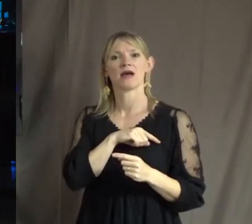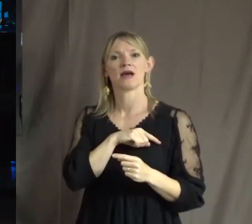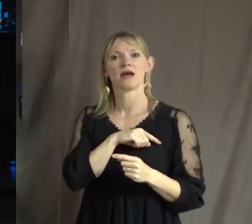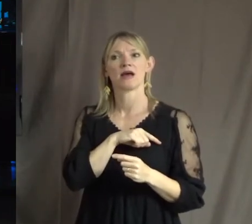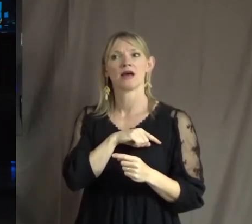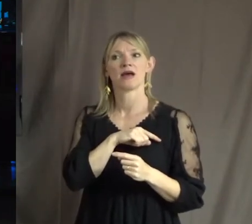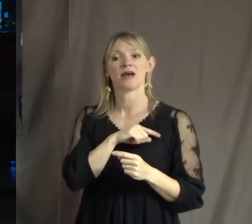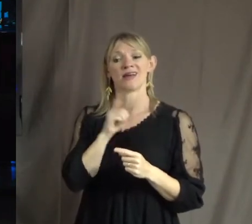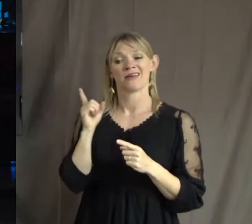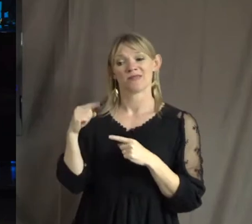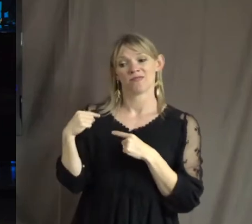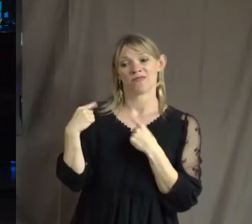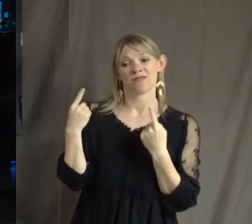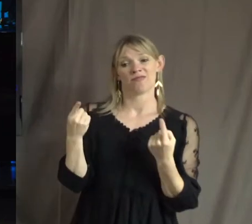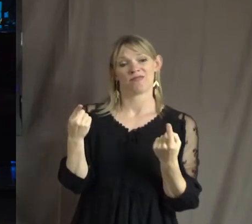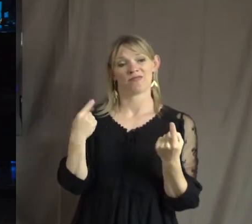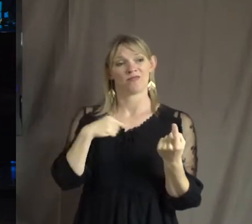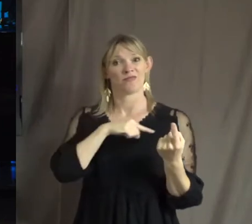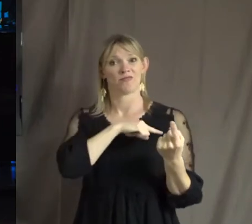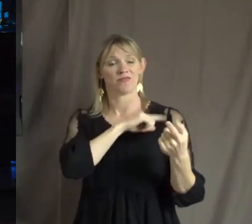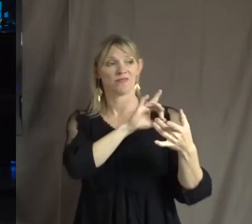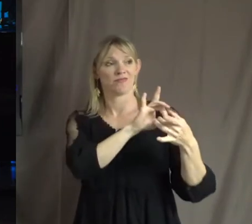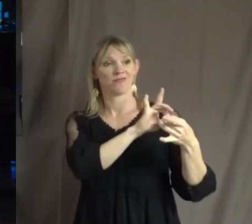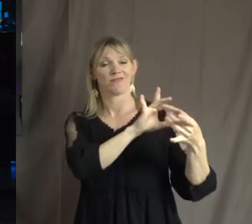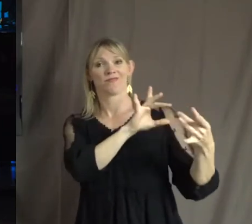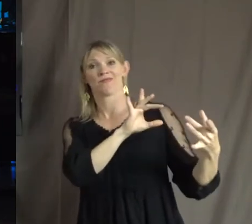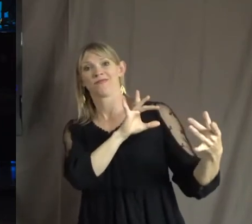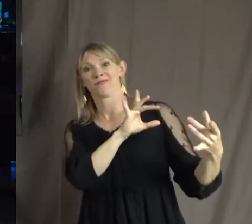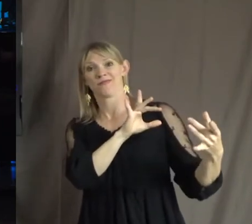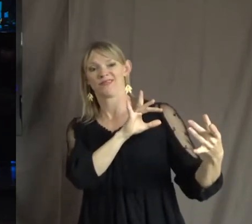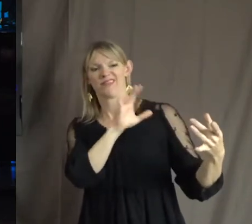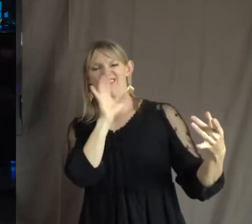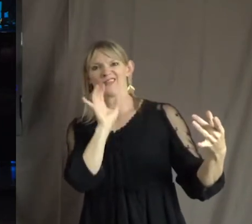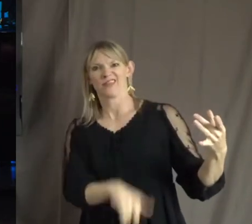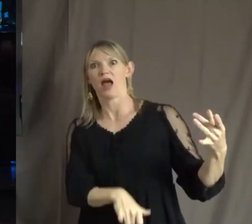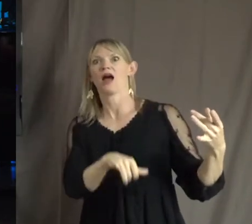each other for quite a while, and that in itself has had its